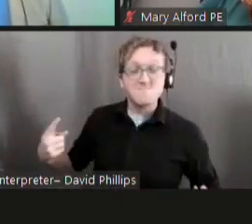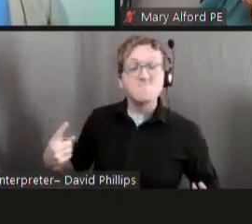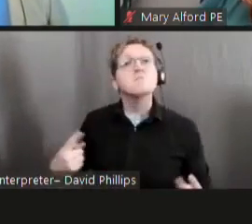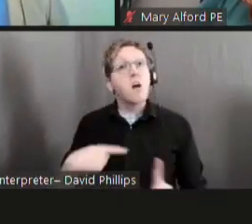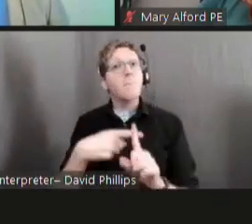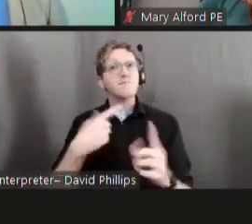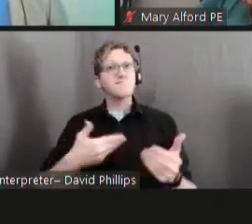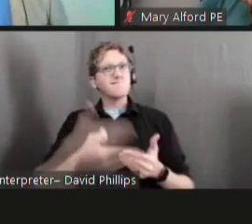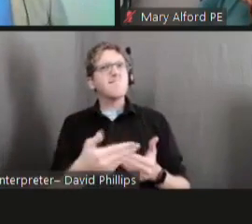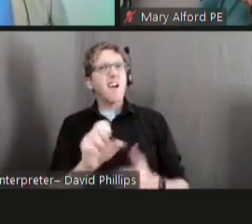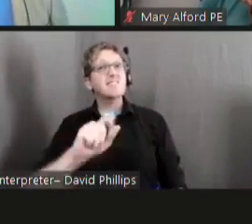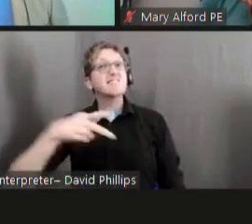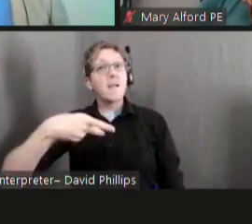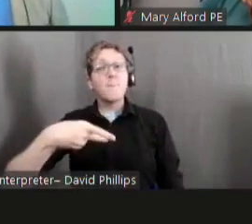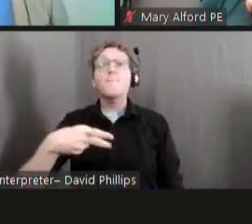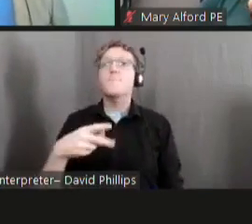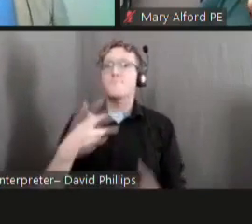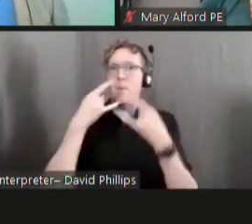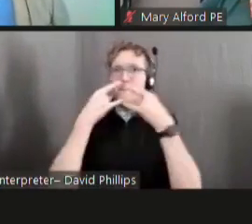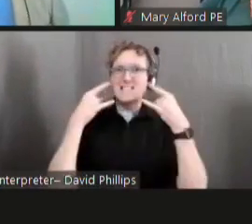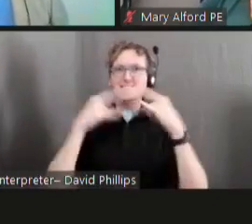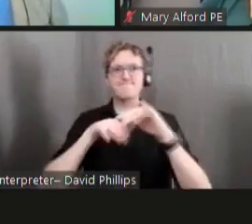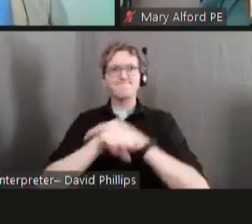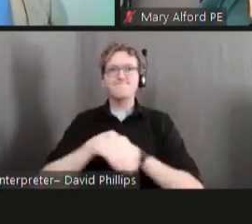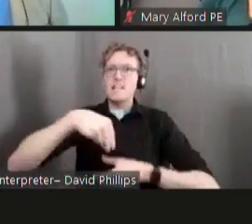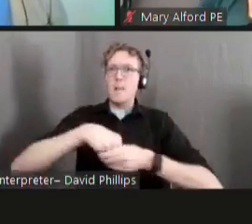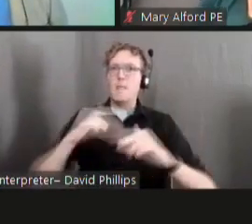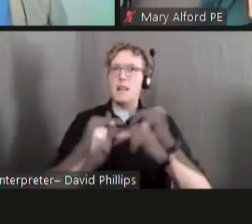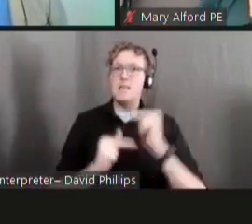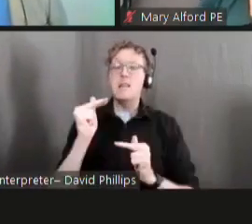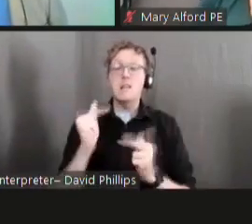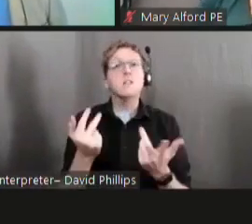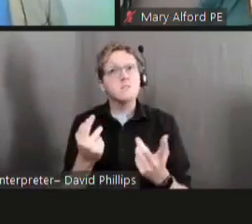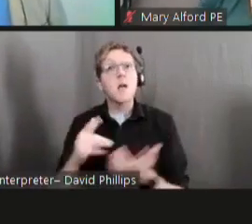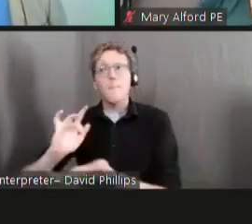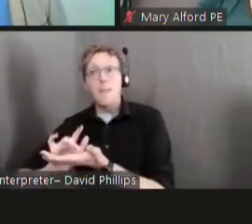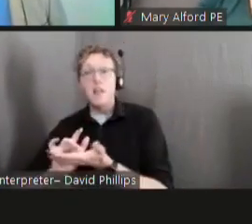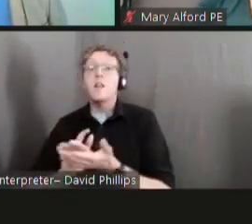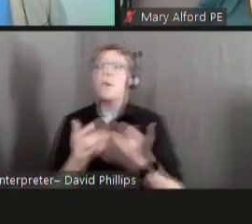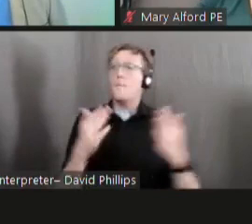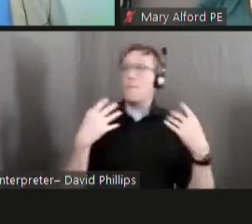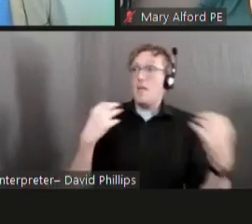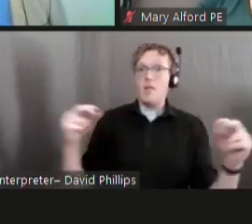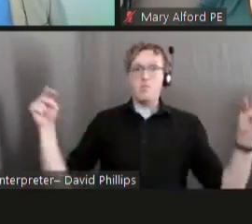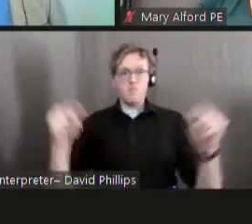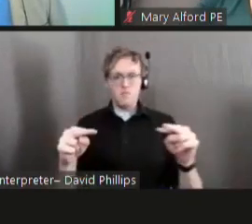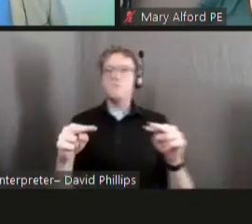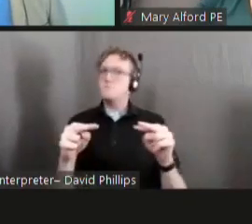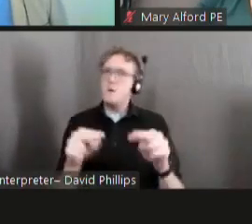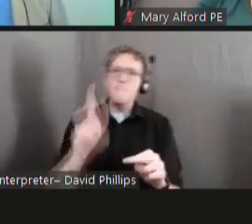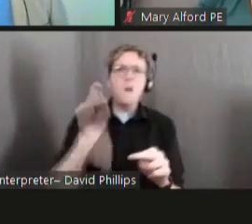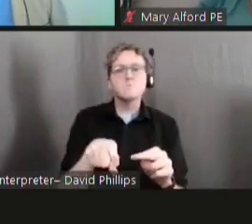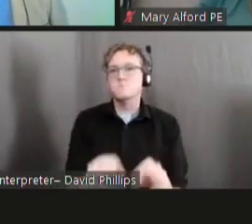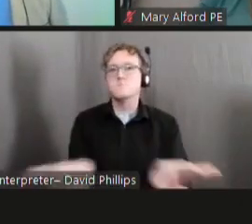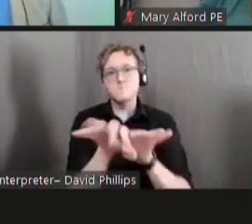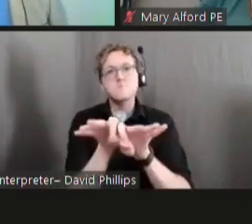is that indoor masking is something that, and from a medical standpoint and a public health standpoint, is absolutely essential. And